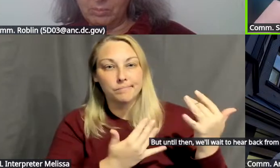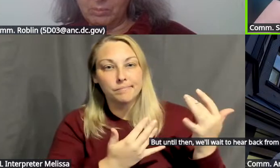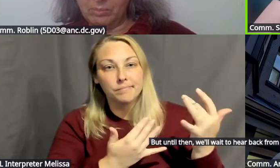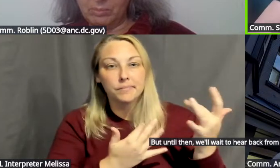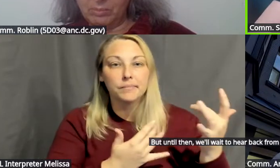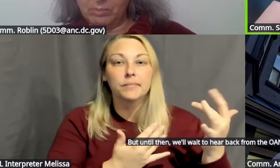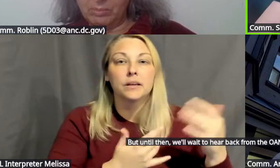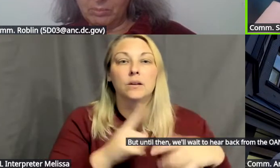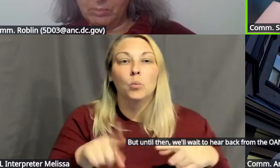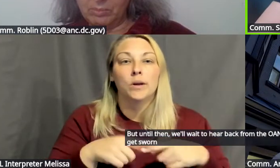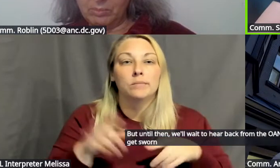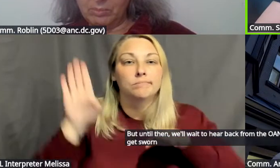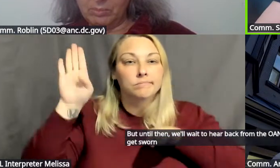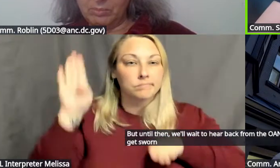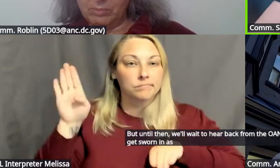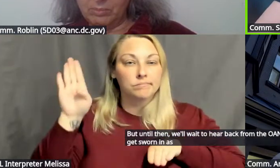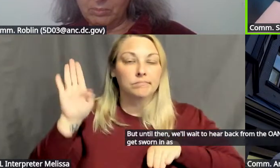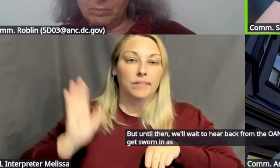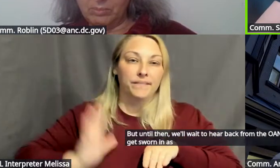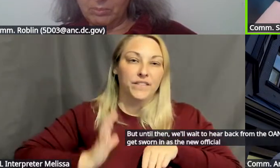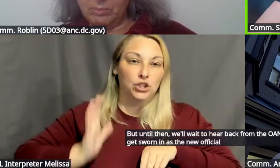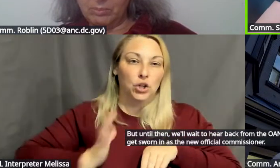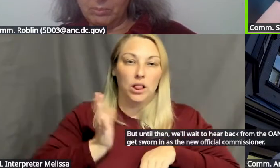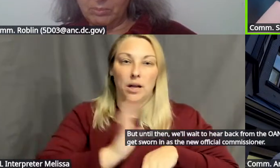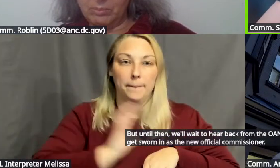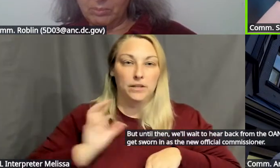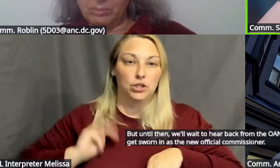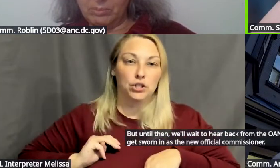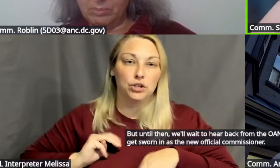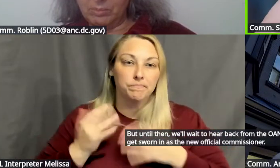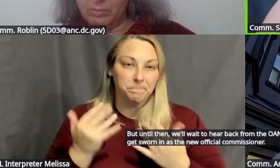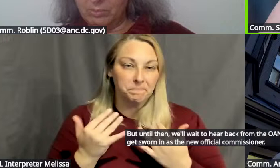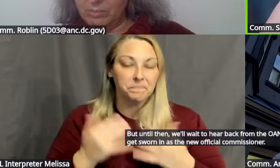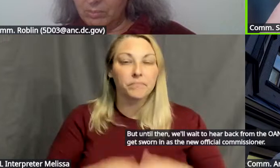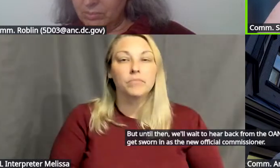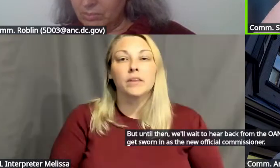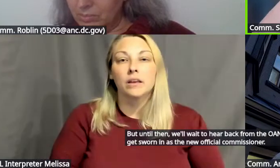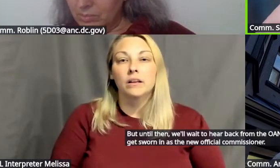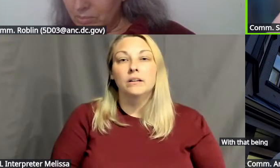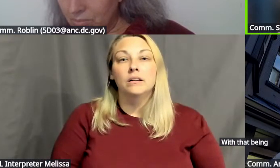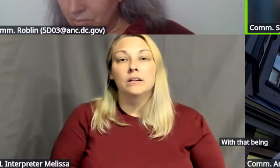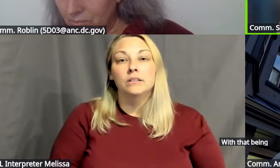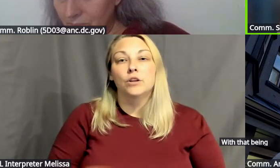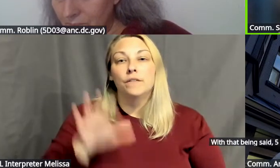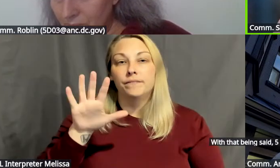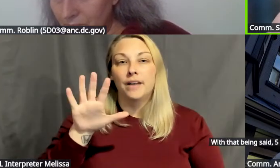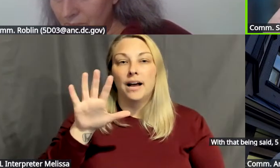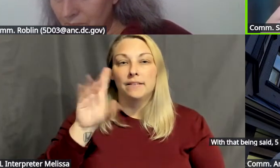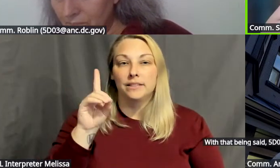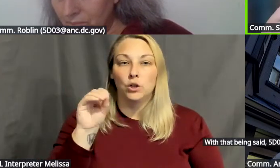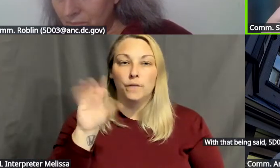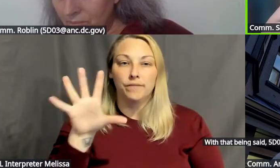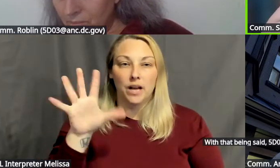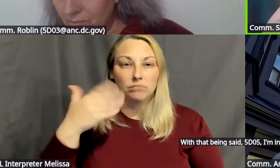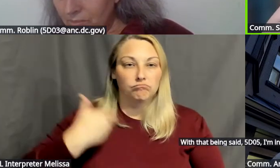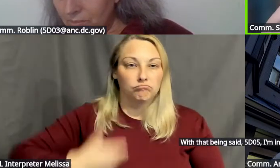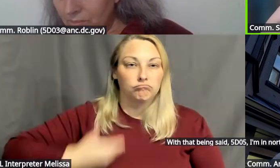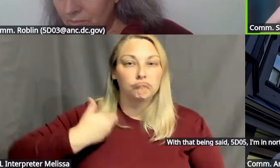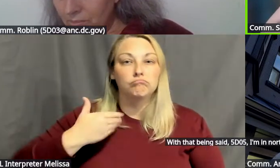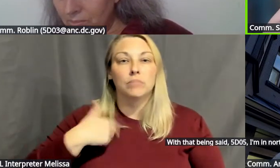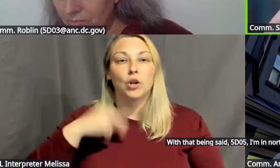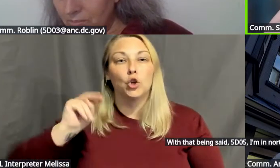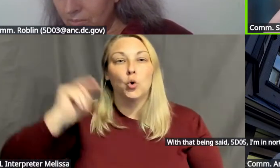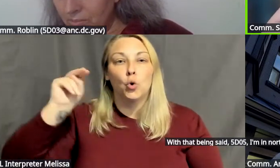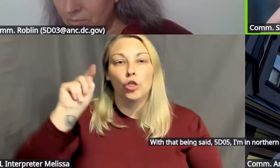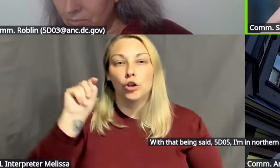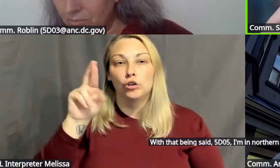sworn in as the new official commissioner. With that being said, 5DO5, I'm in Northern Trinidad. That is my single